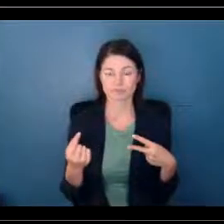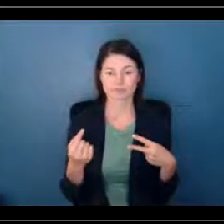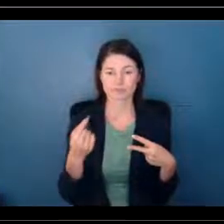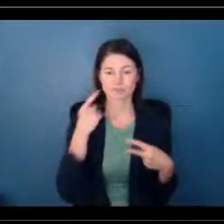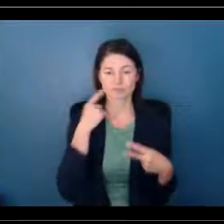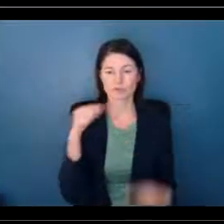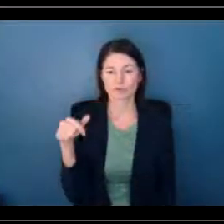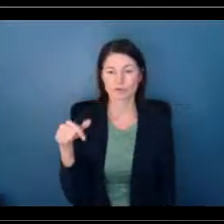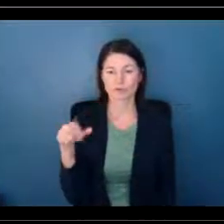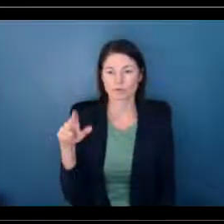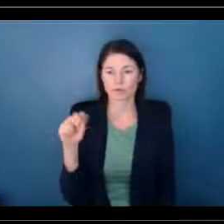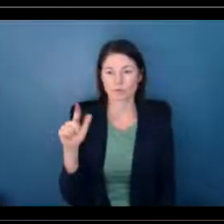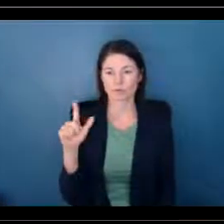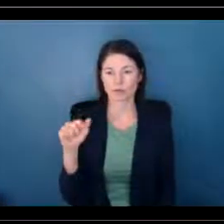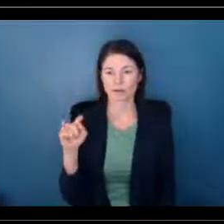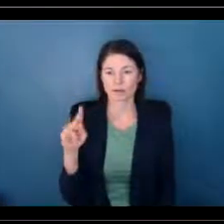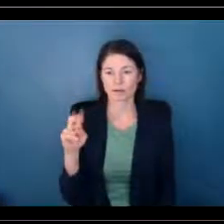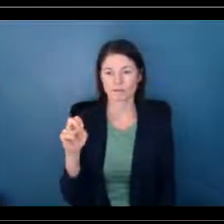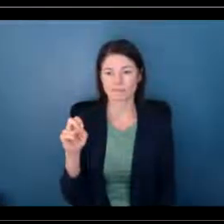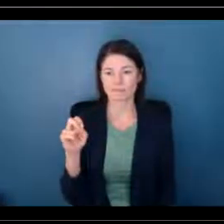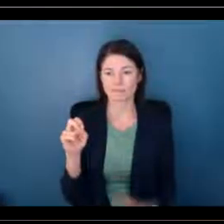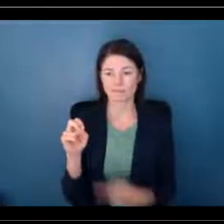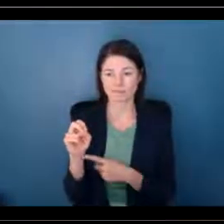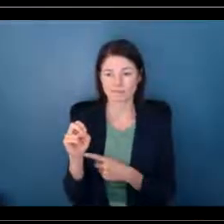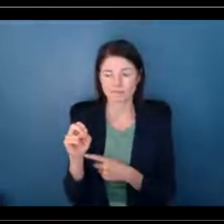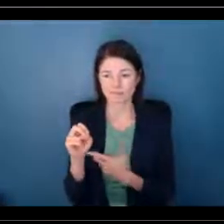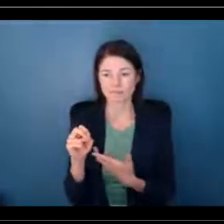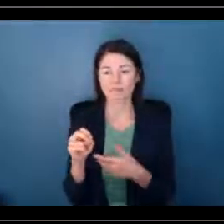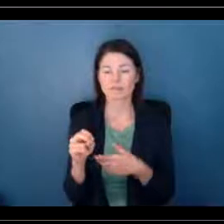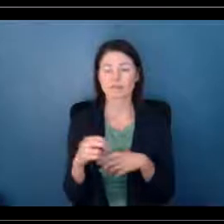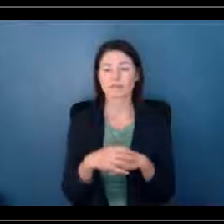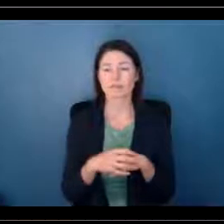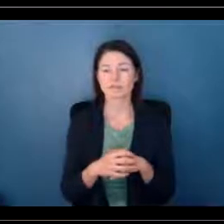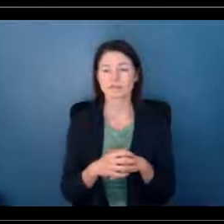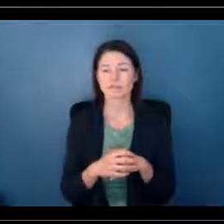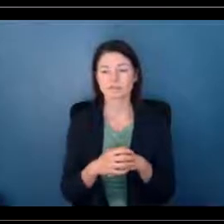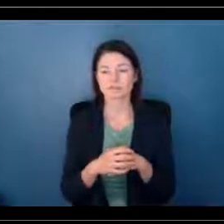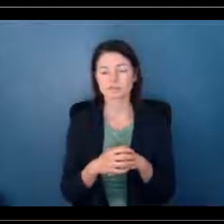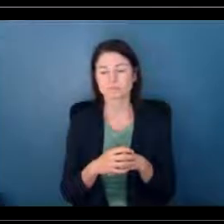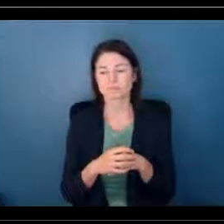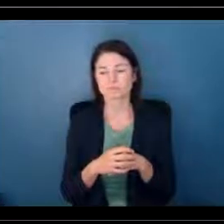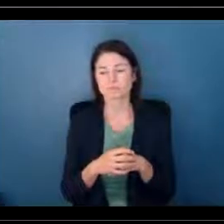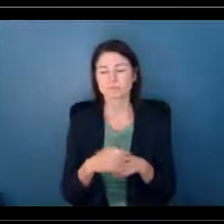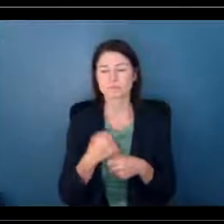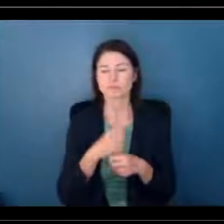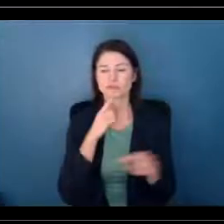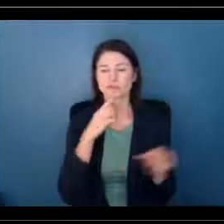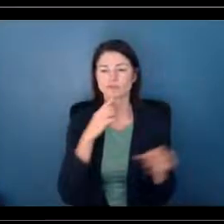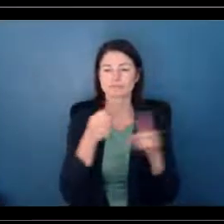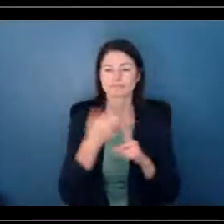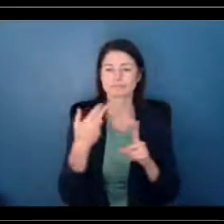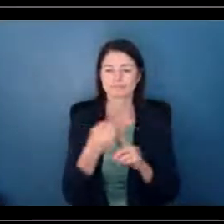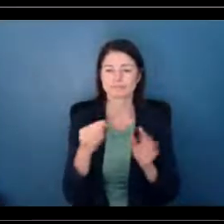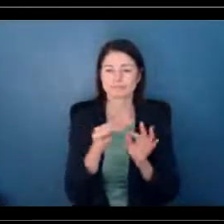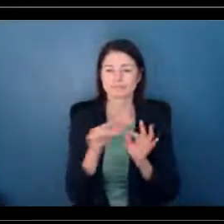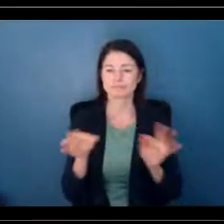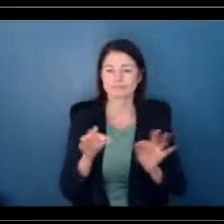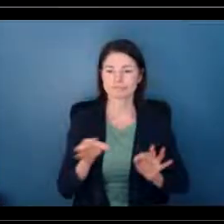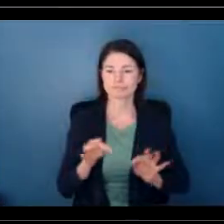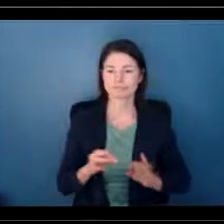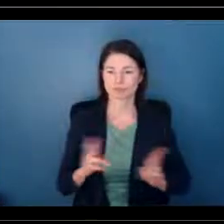qualitative approach that I just walked through. So we can certainly, you know, have some of the definitions around that piece. Once we